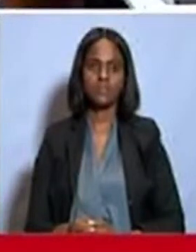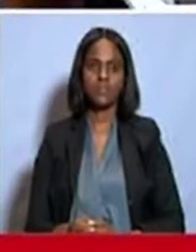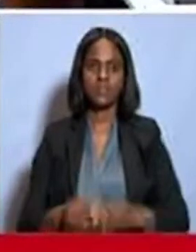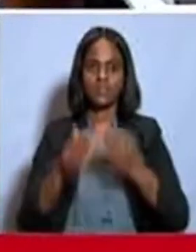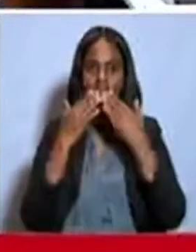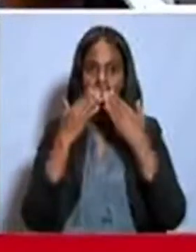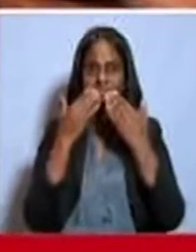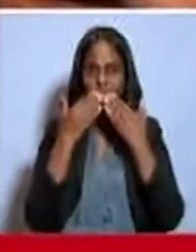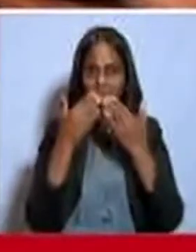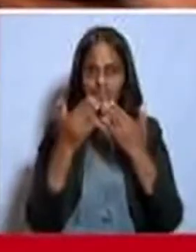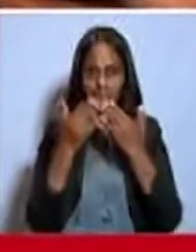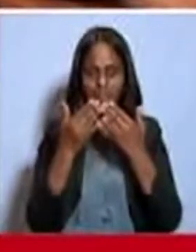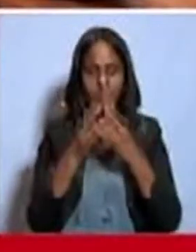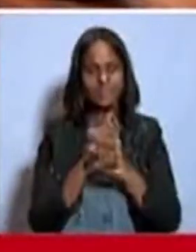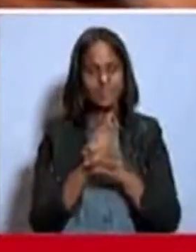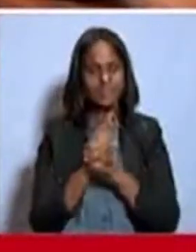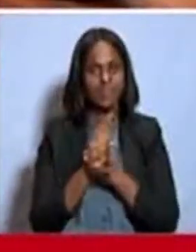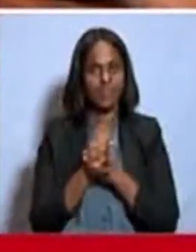Thank you.